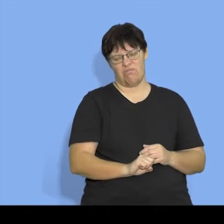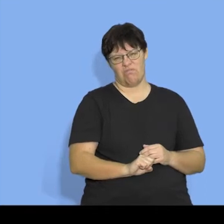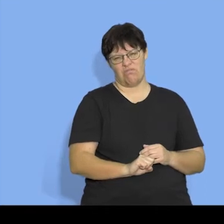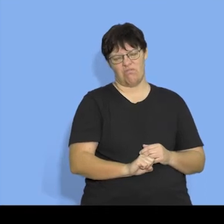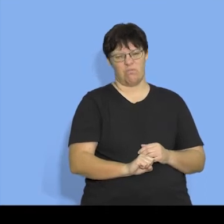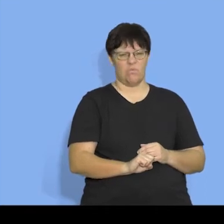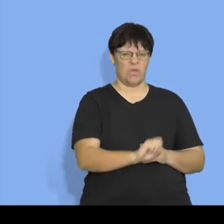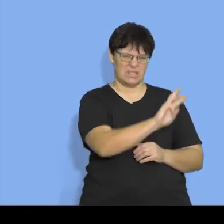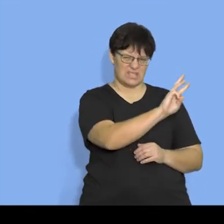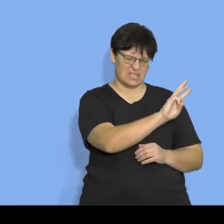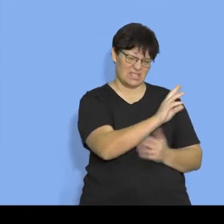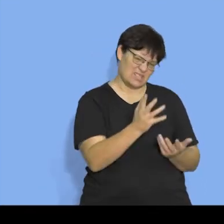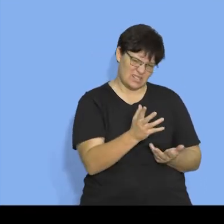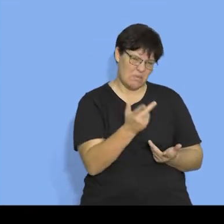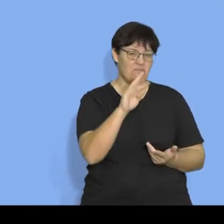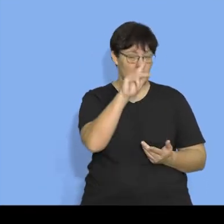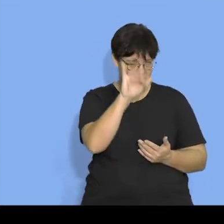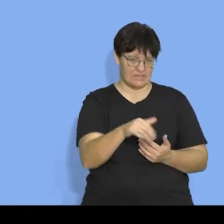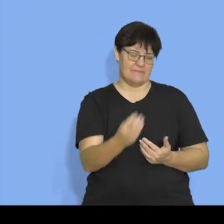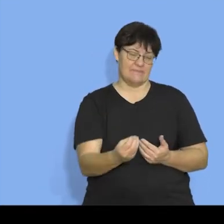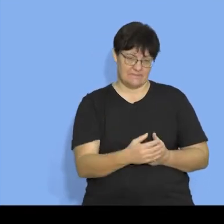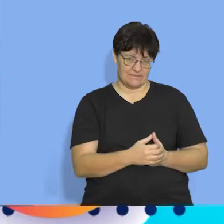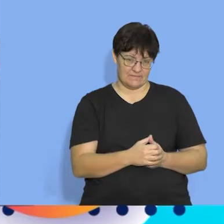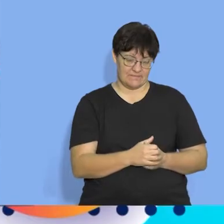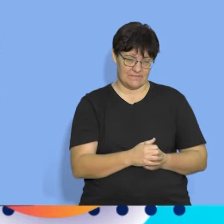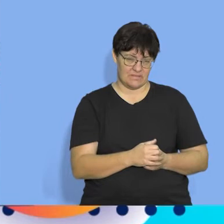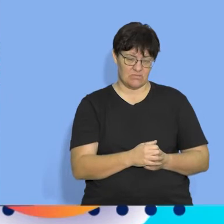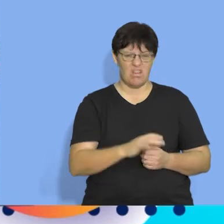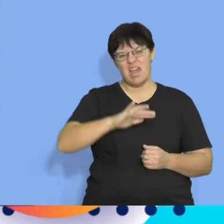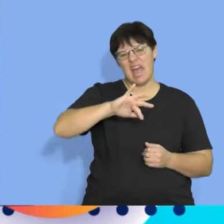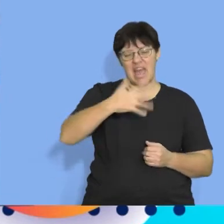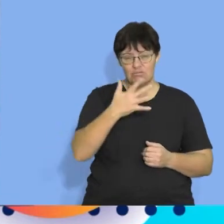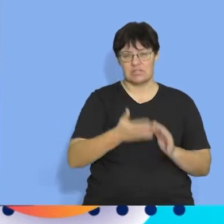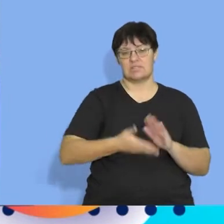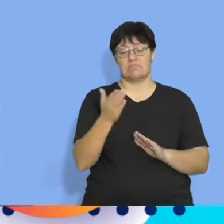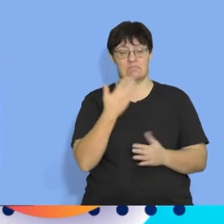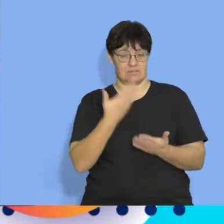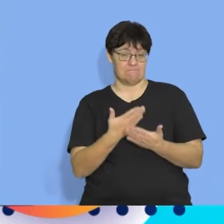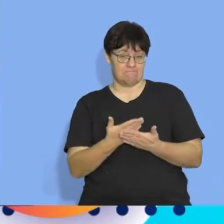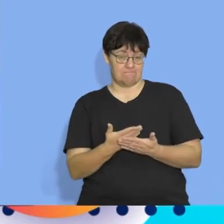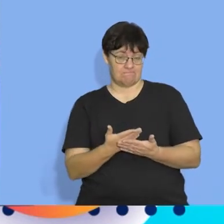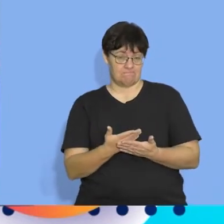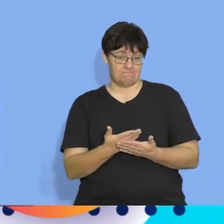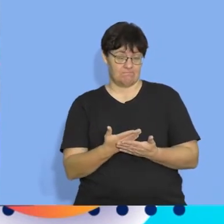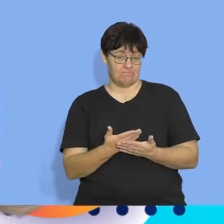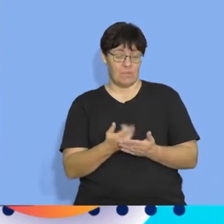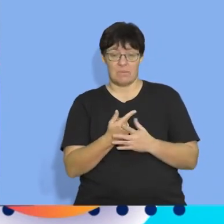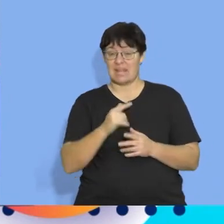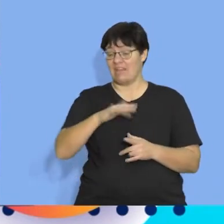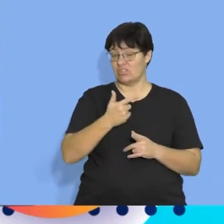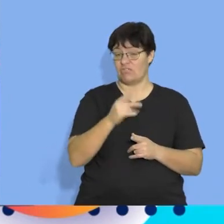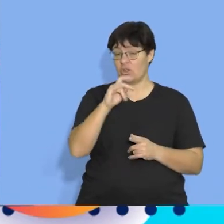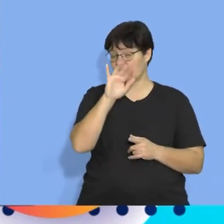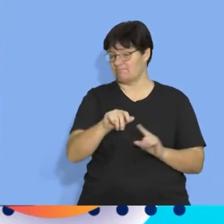have a velocity. So it's possible to have an average speed, but not an